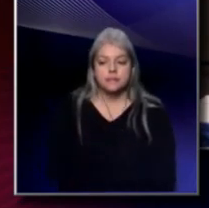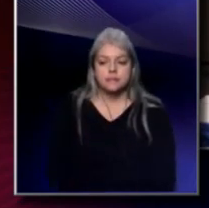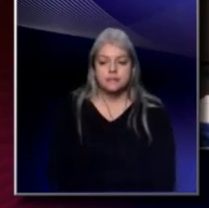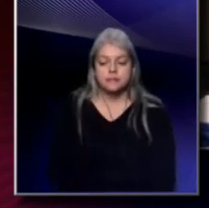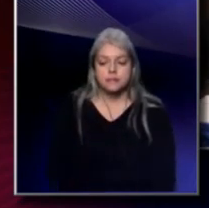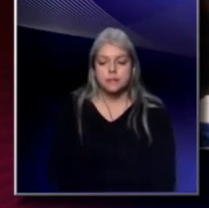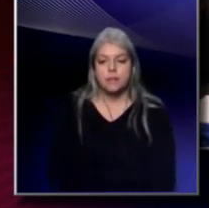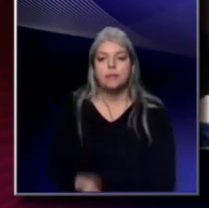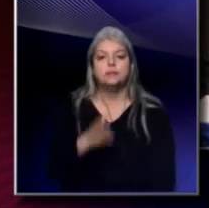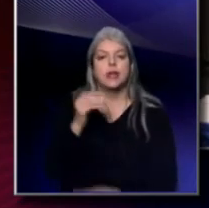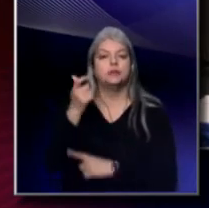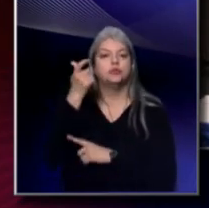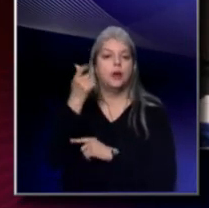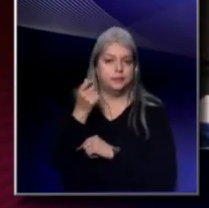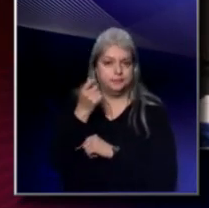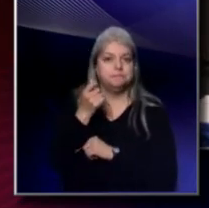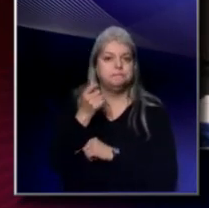and the grant.